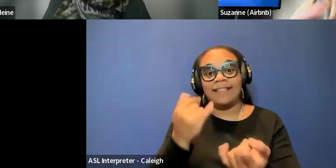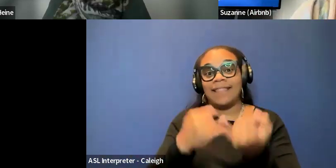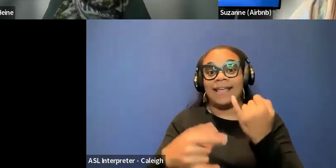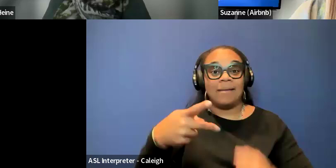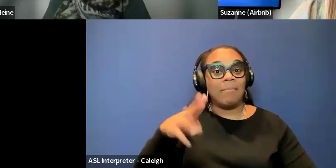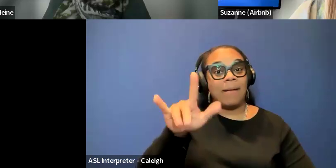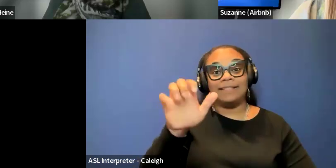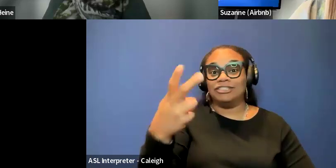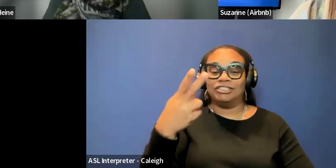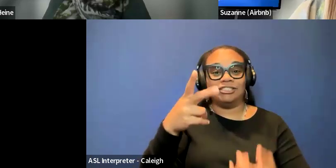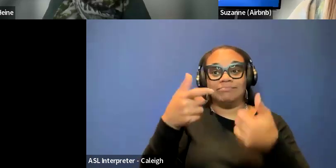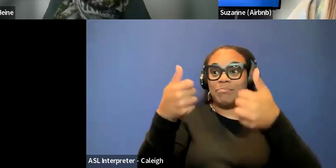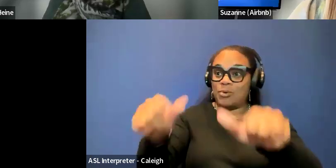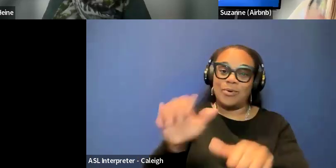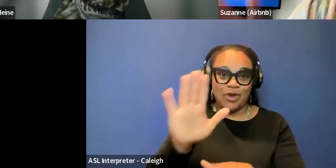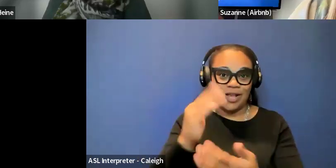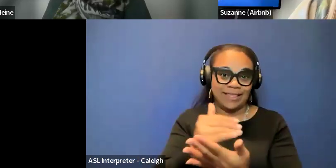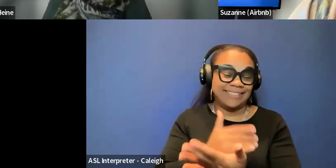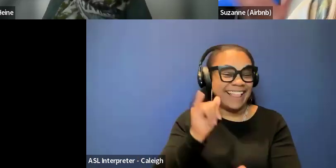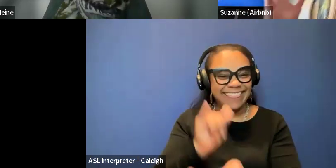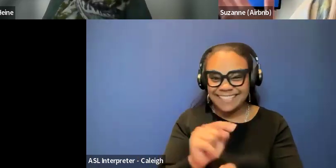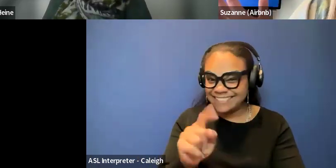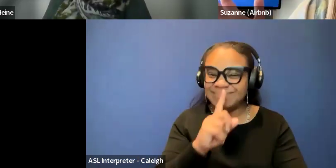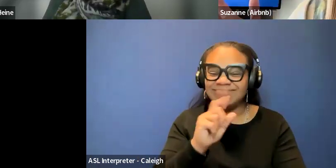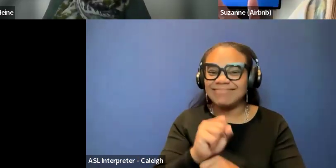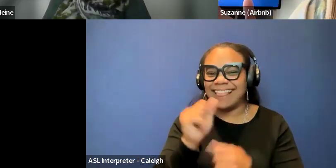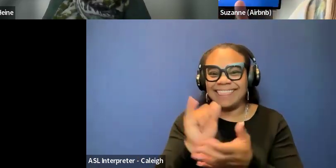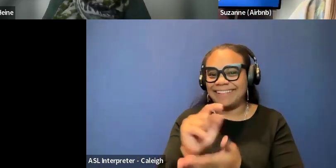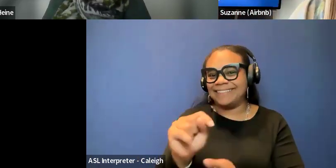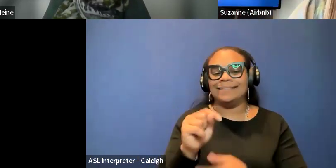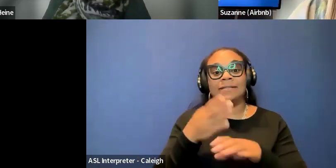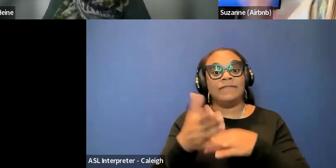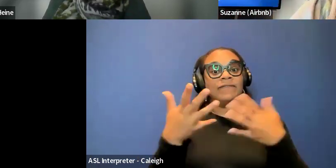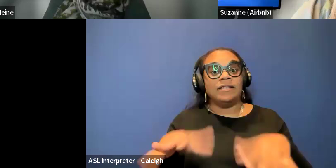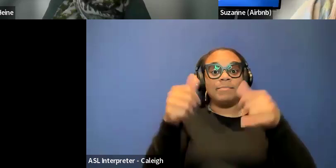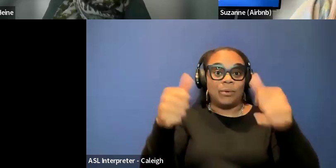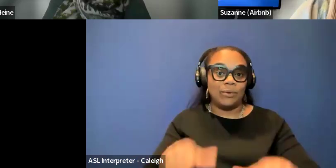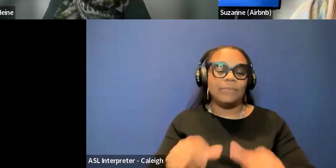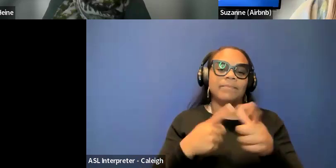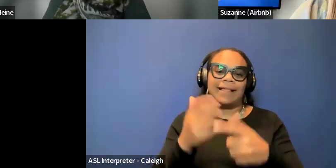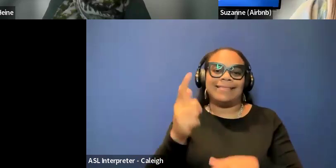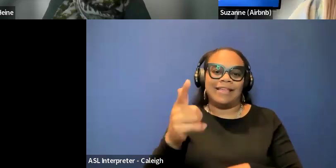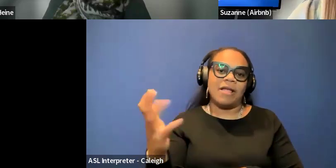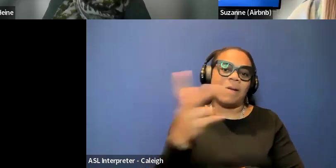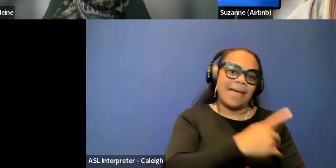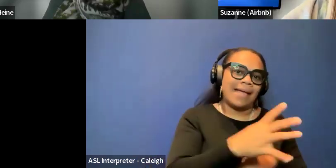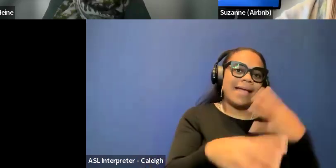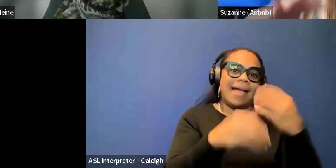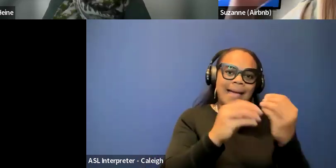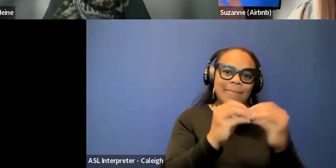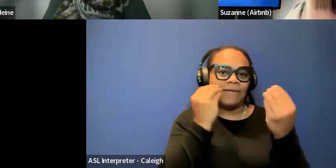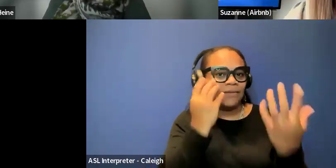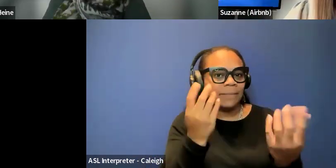And that is all it takes. And as I said, once you've created your listing initially, you can always go back and add more information. You